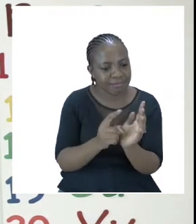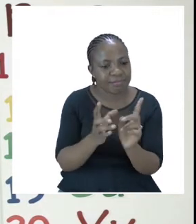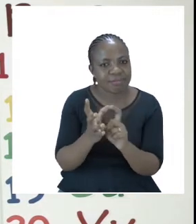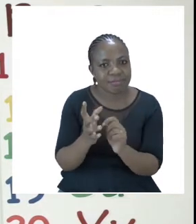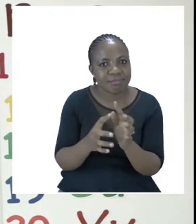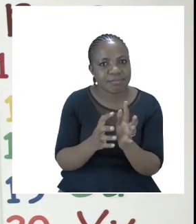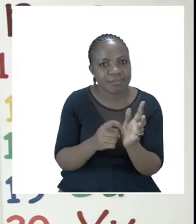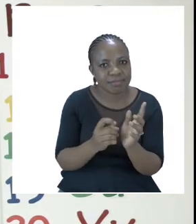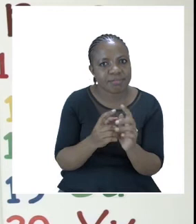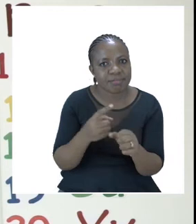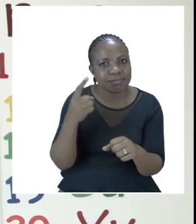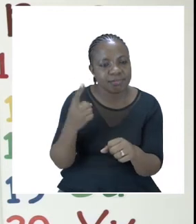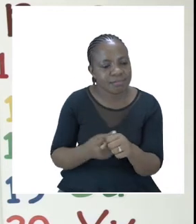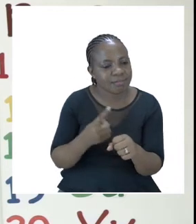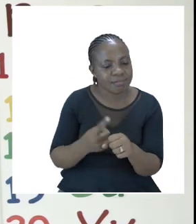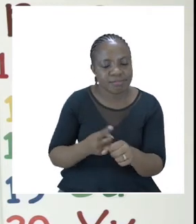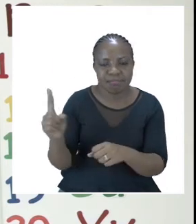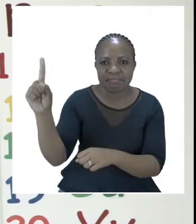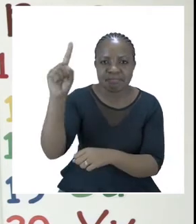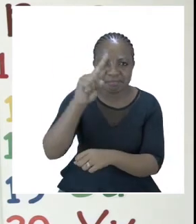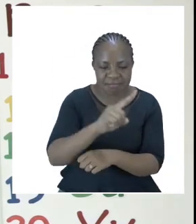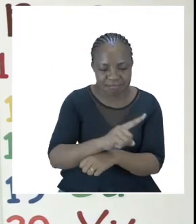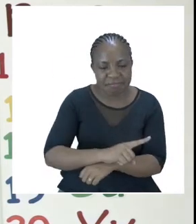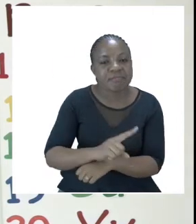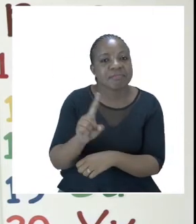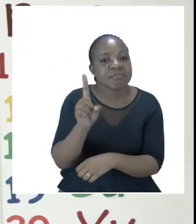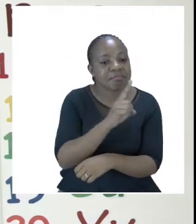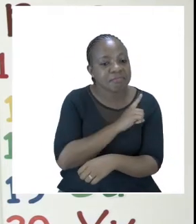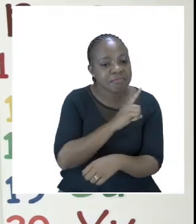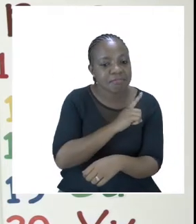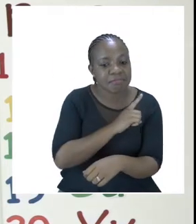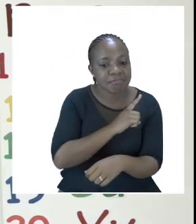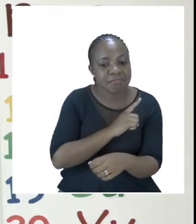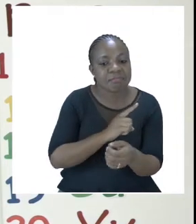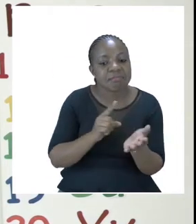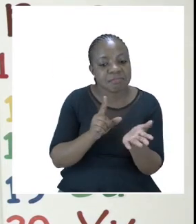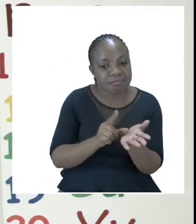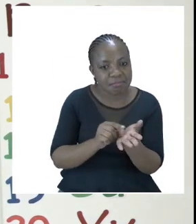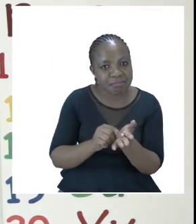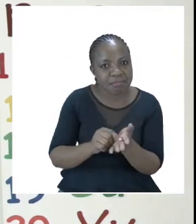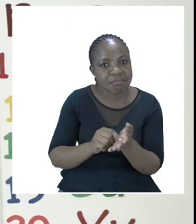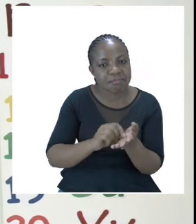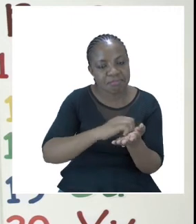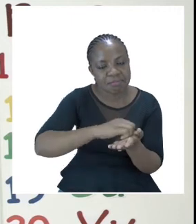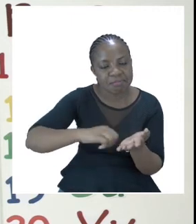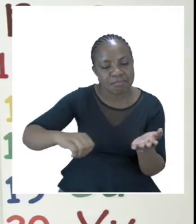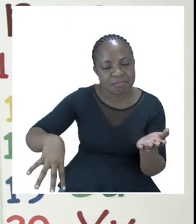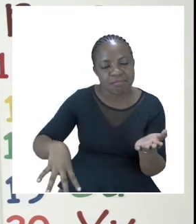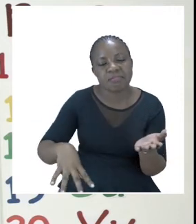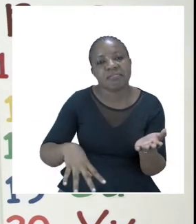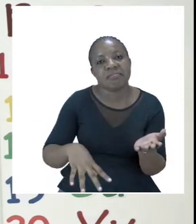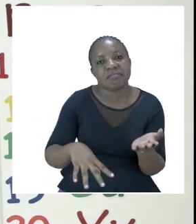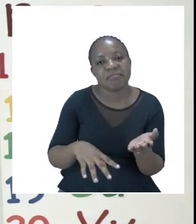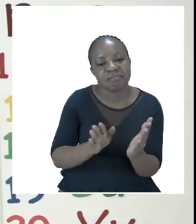Sanitize every day so the germs can stay away.